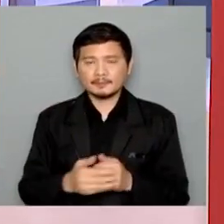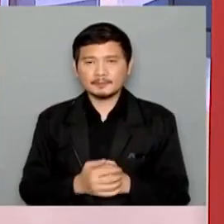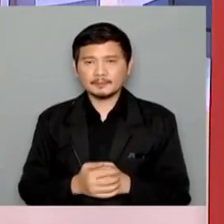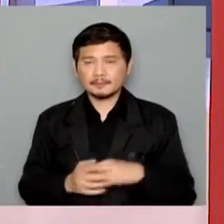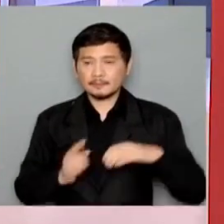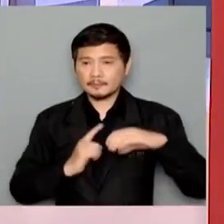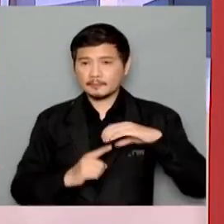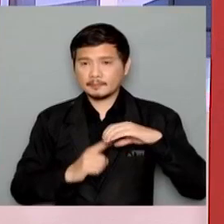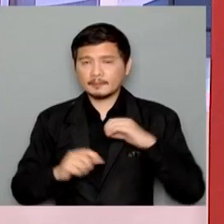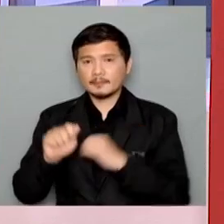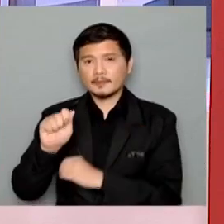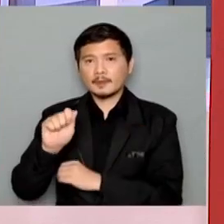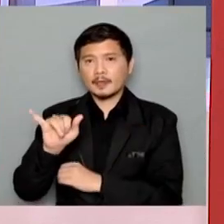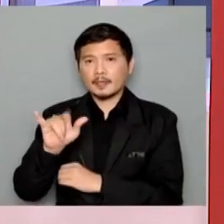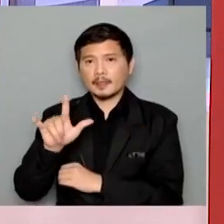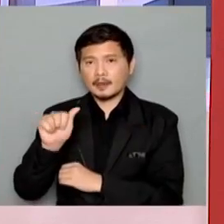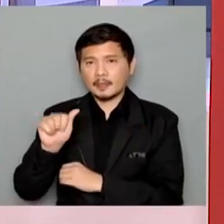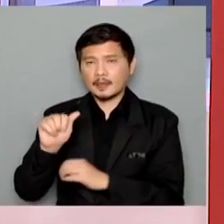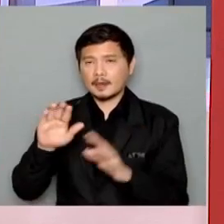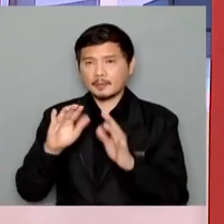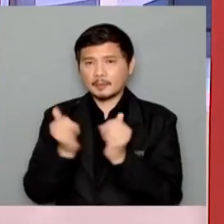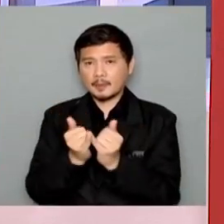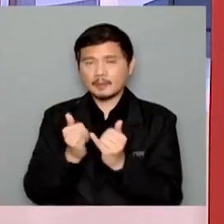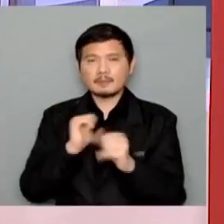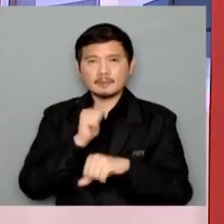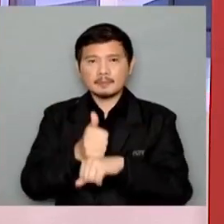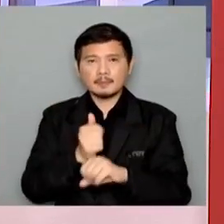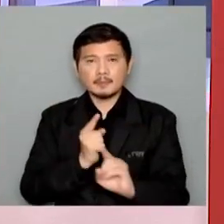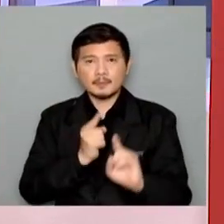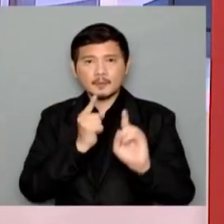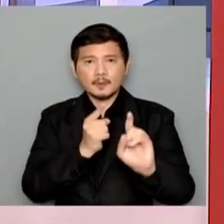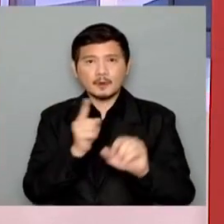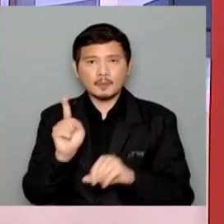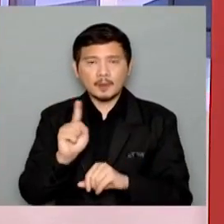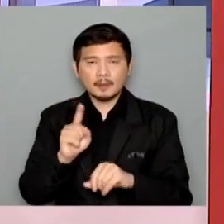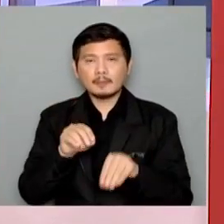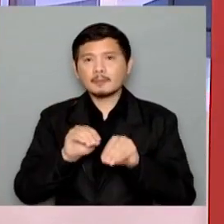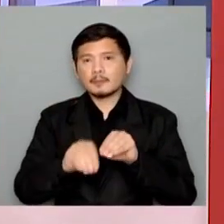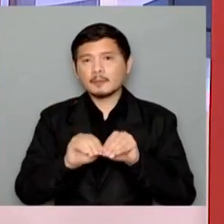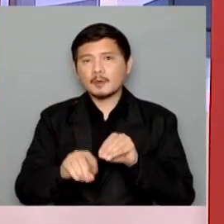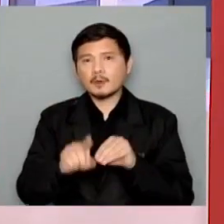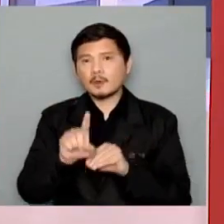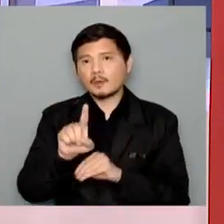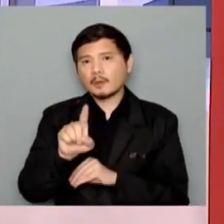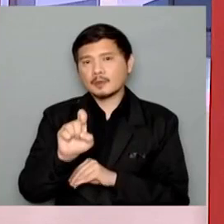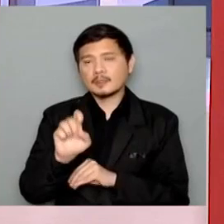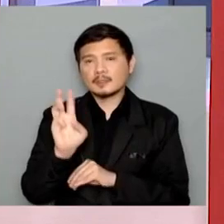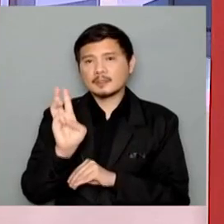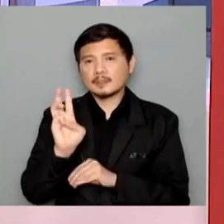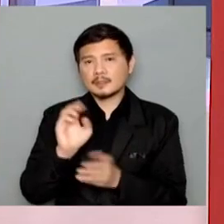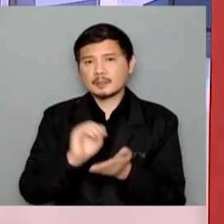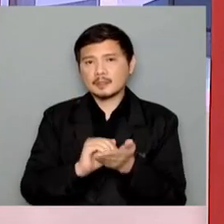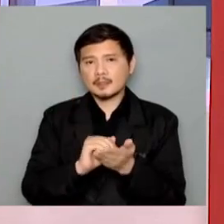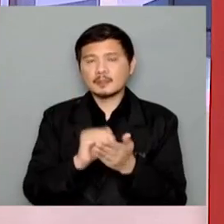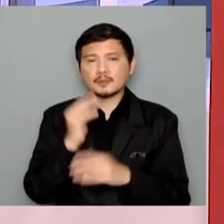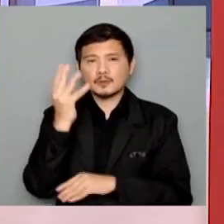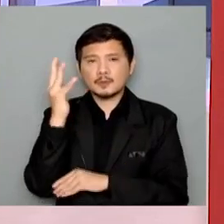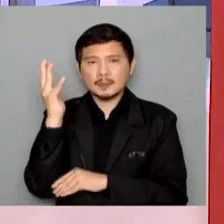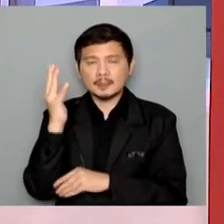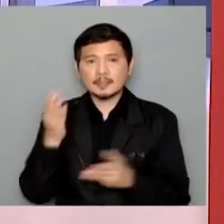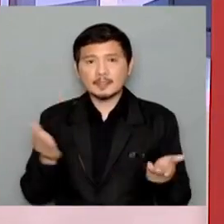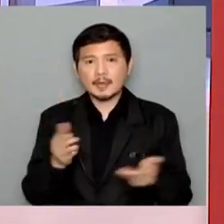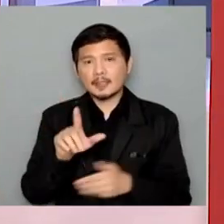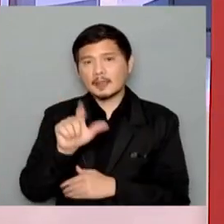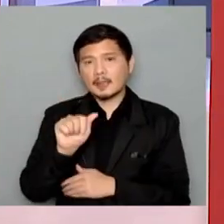Ayala Corporation set a goal to plant 160,000 trees at the Lamesa watershed with the help